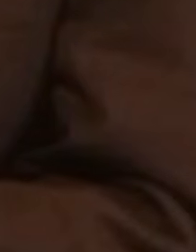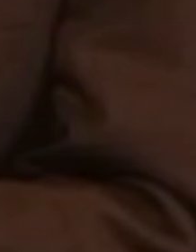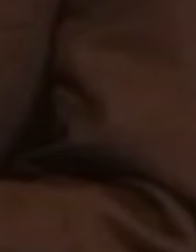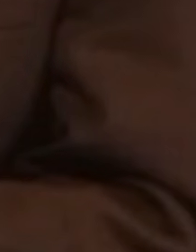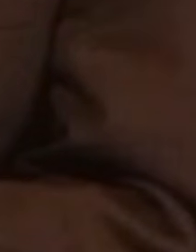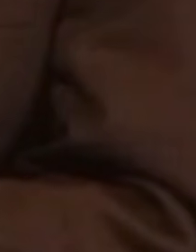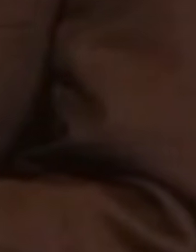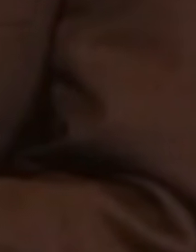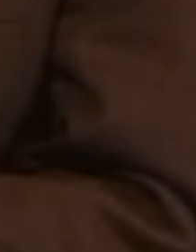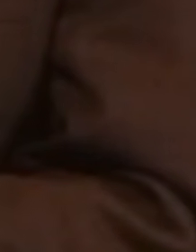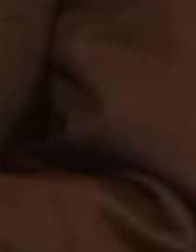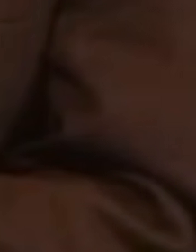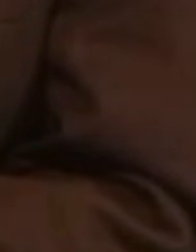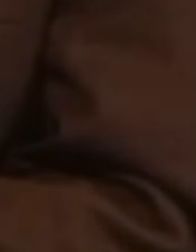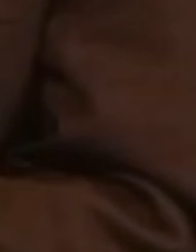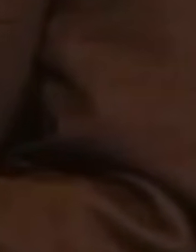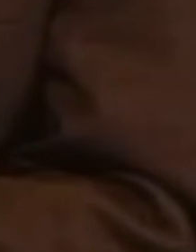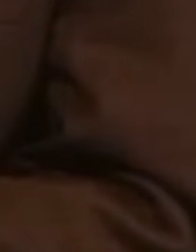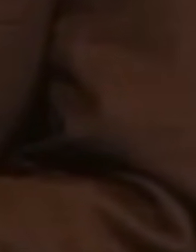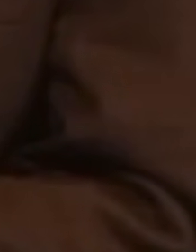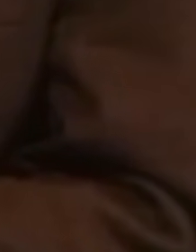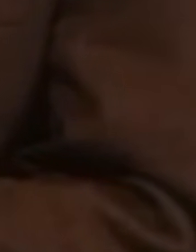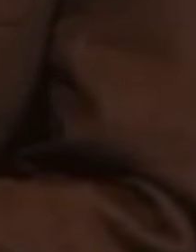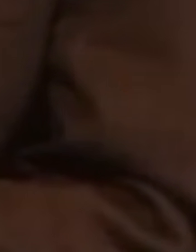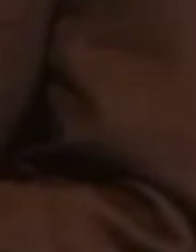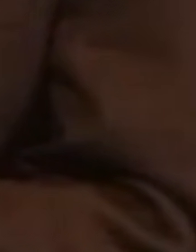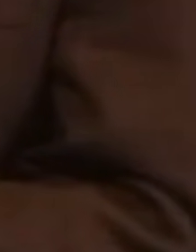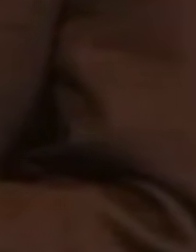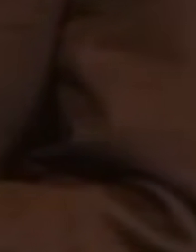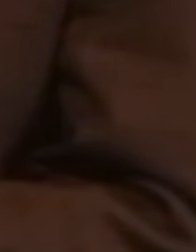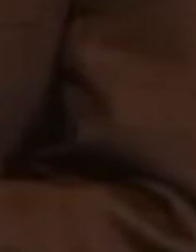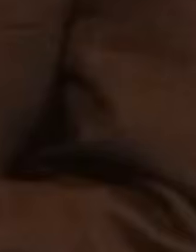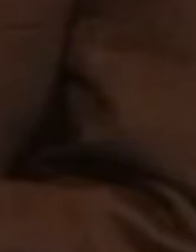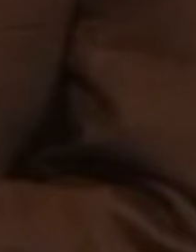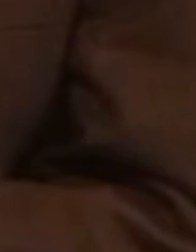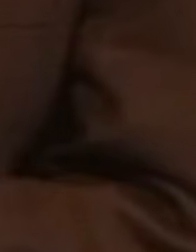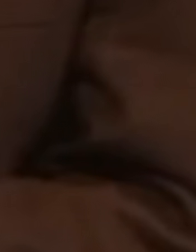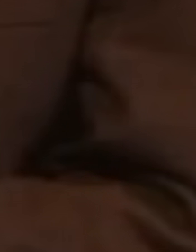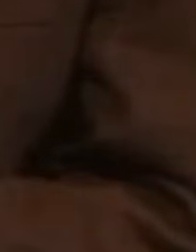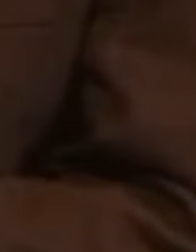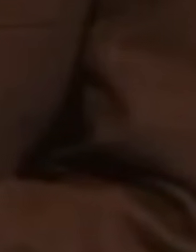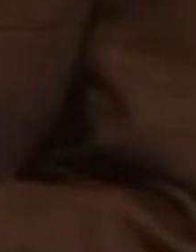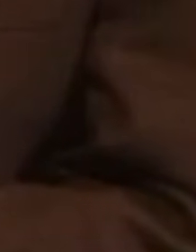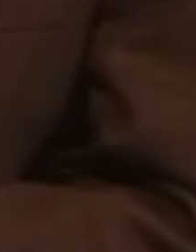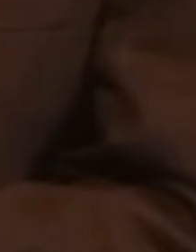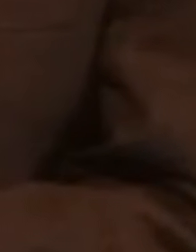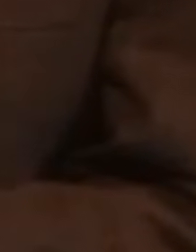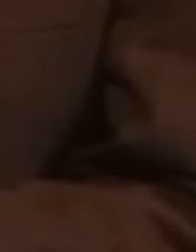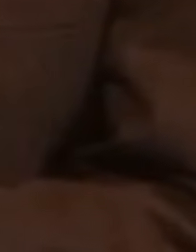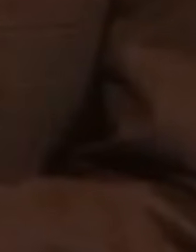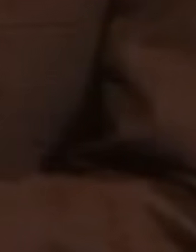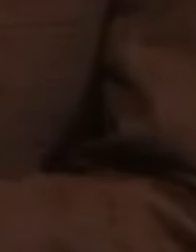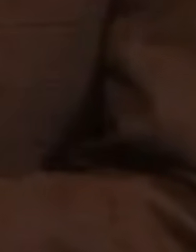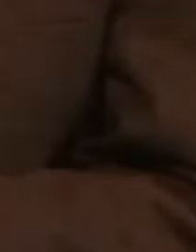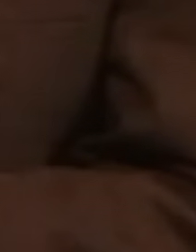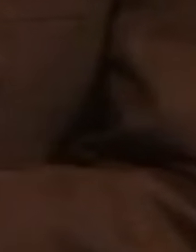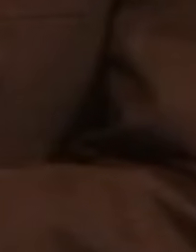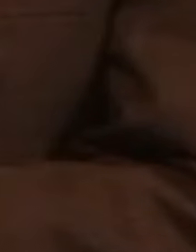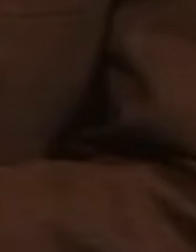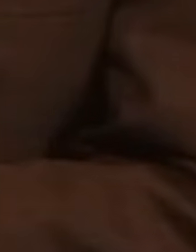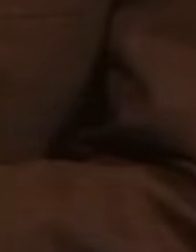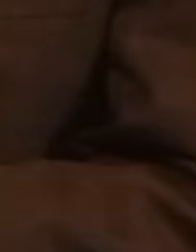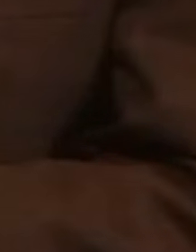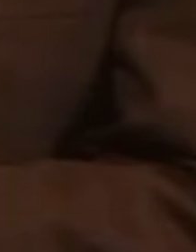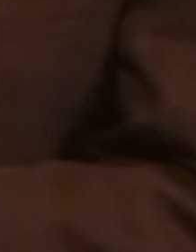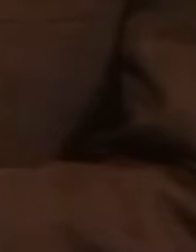today not to pass yet another resolution, but to celebrate